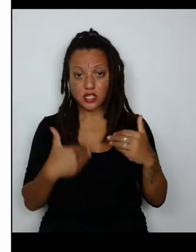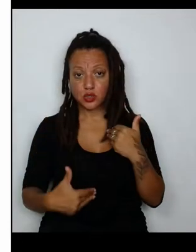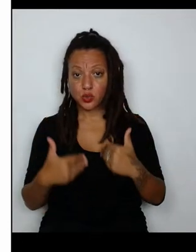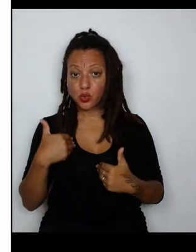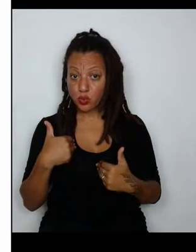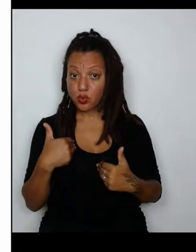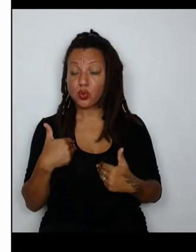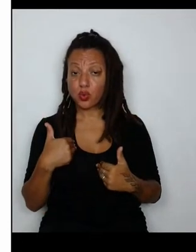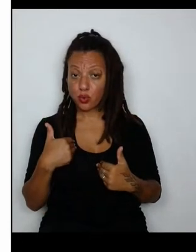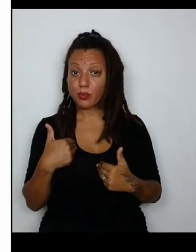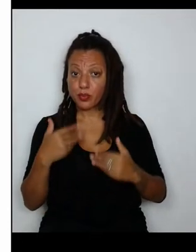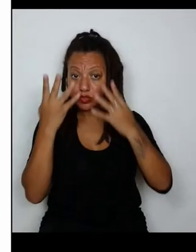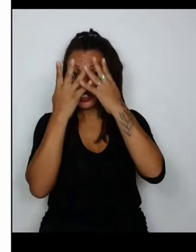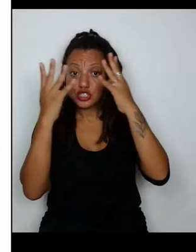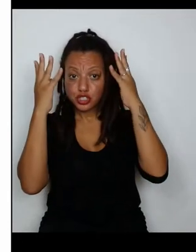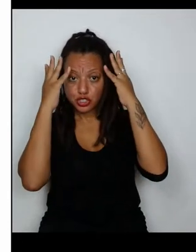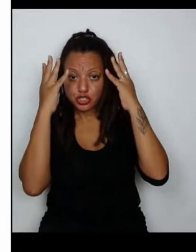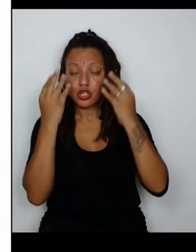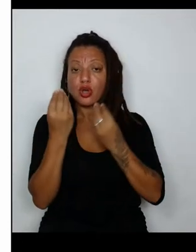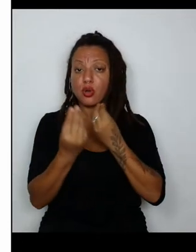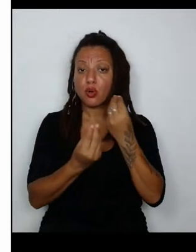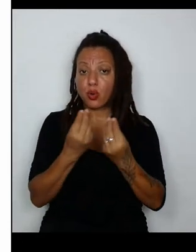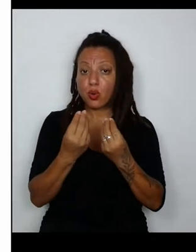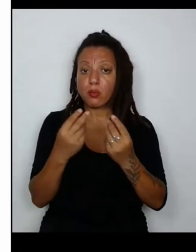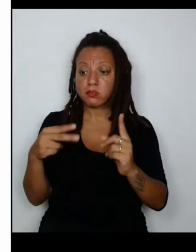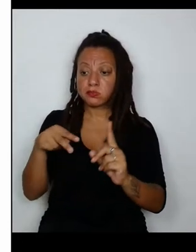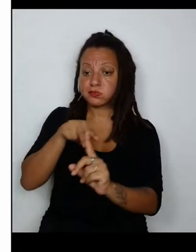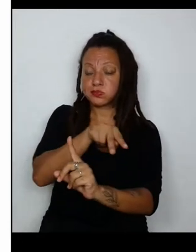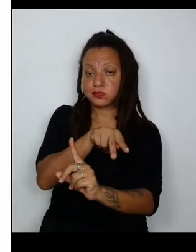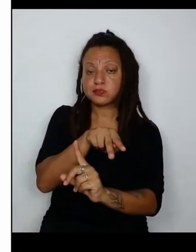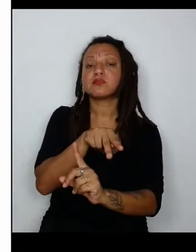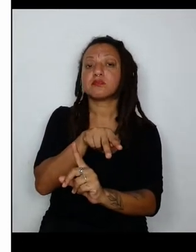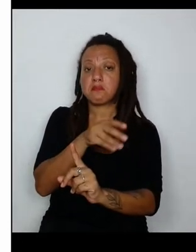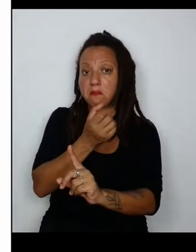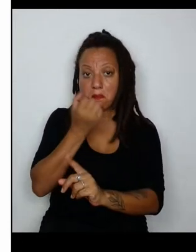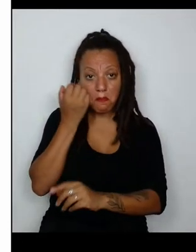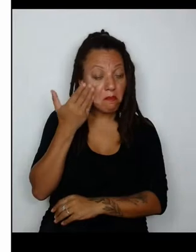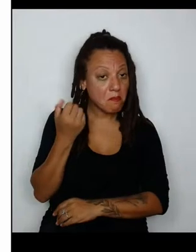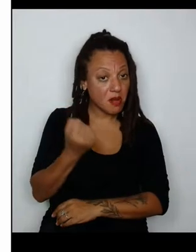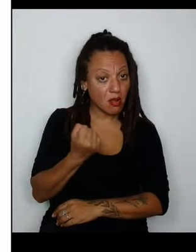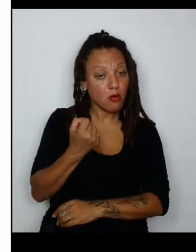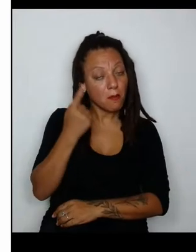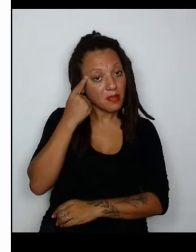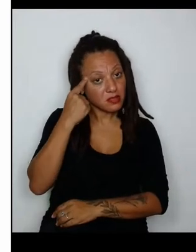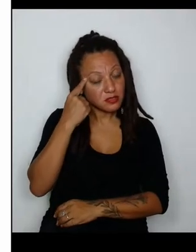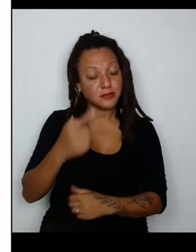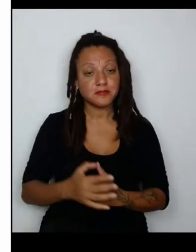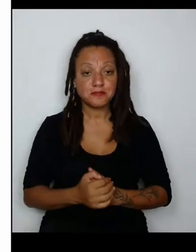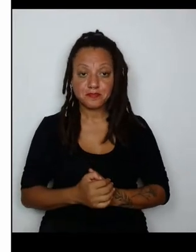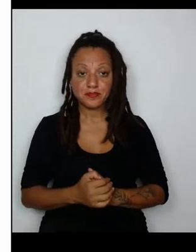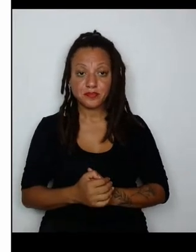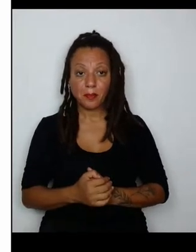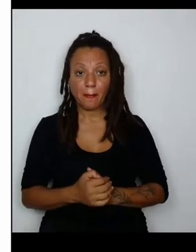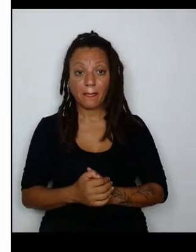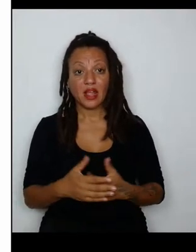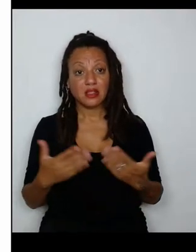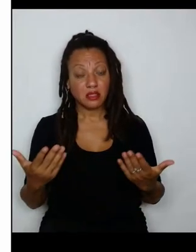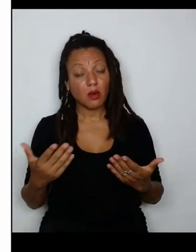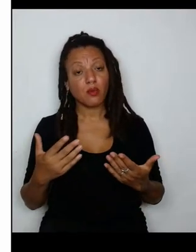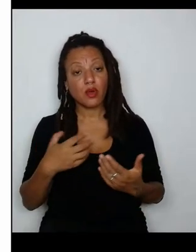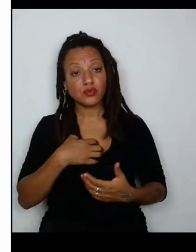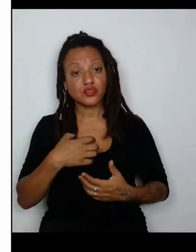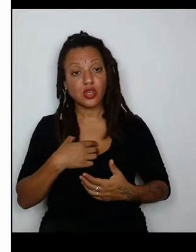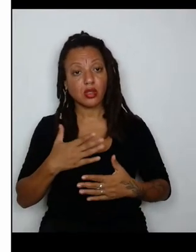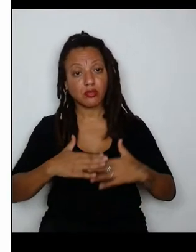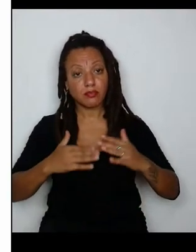in this way pal's work is an active decolonial statement in response to the history of representations of the pacific